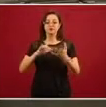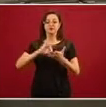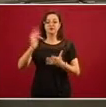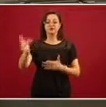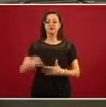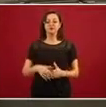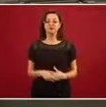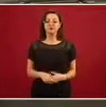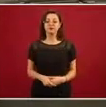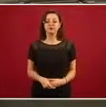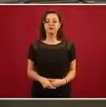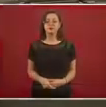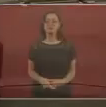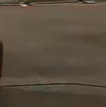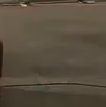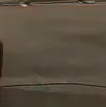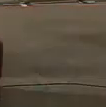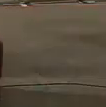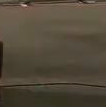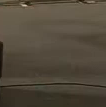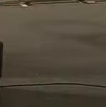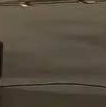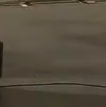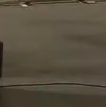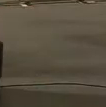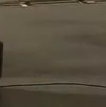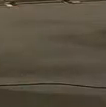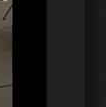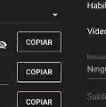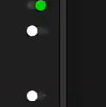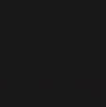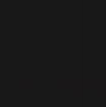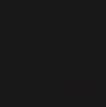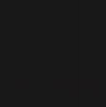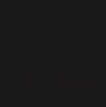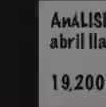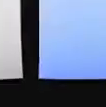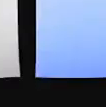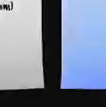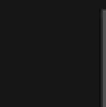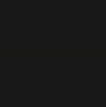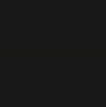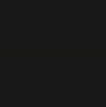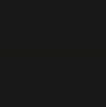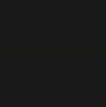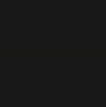That will be all for today, and we can continue tomorrow. Thanks for listening.